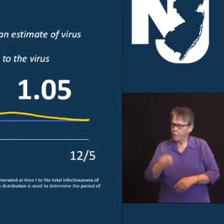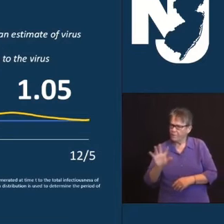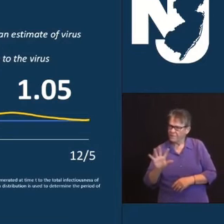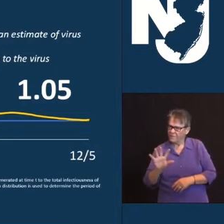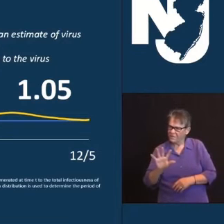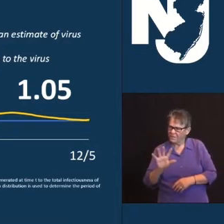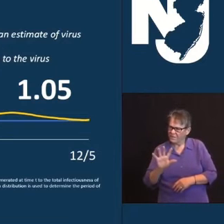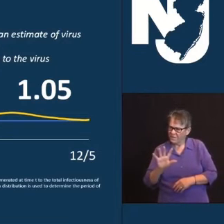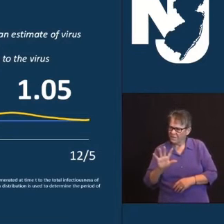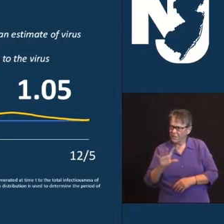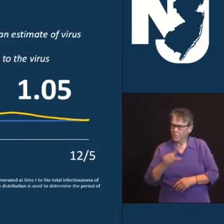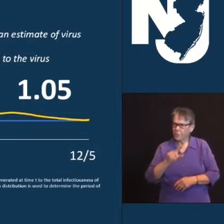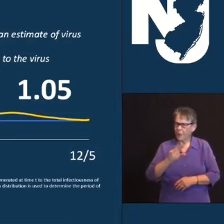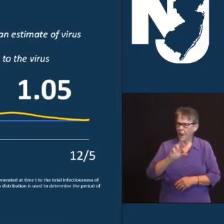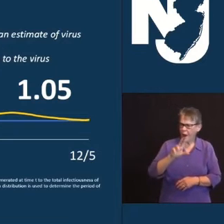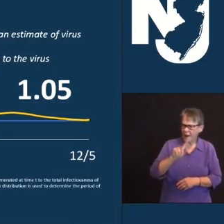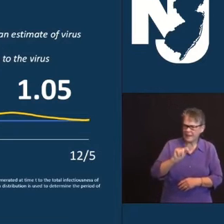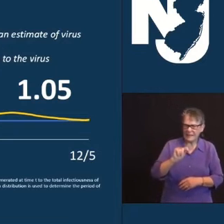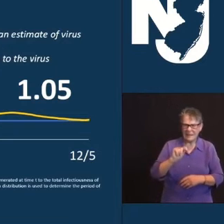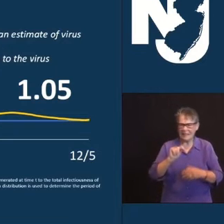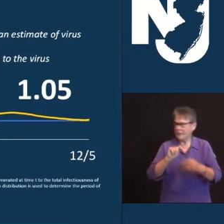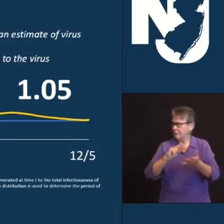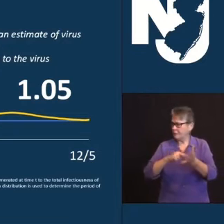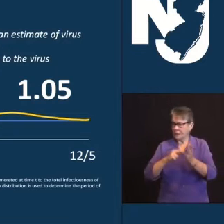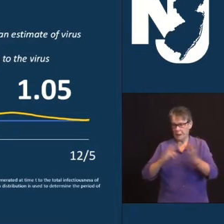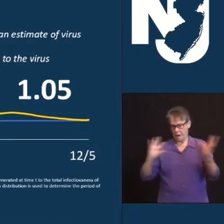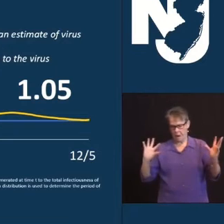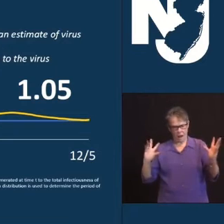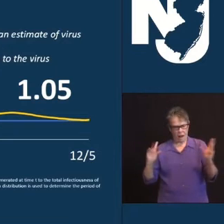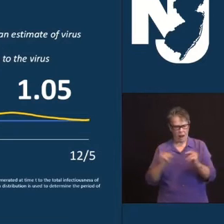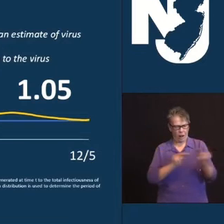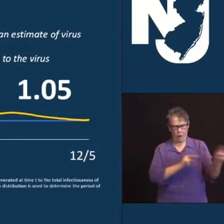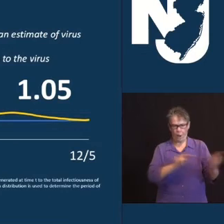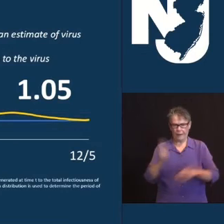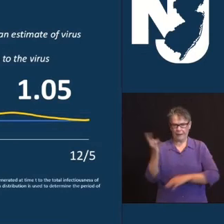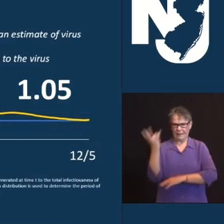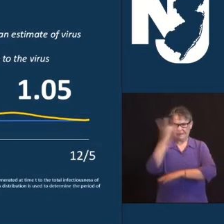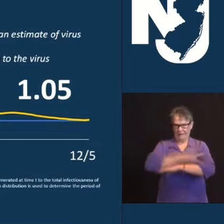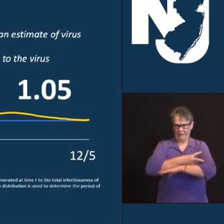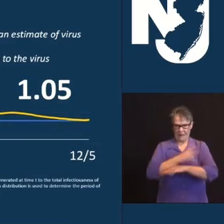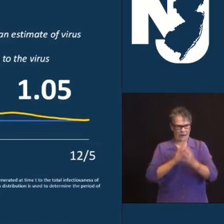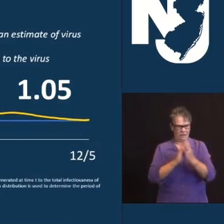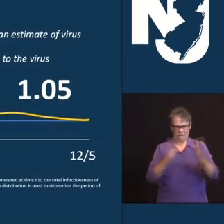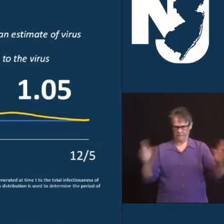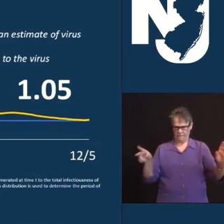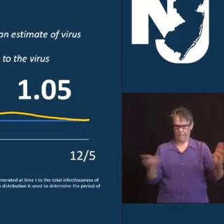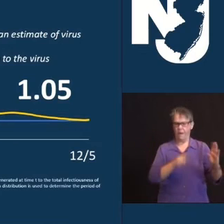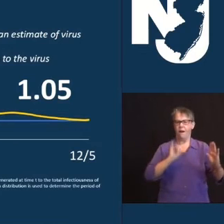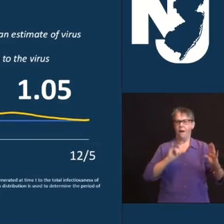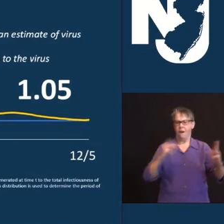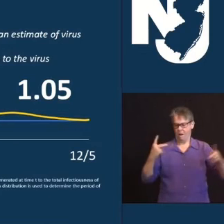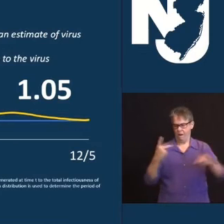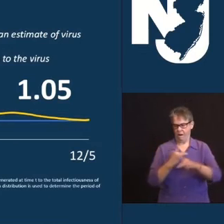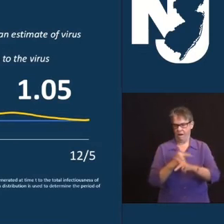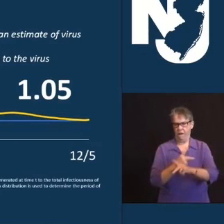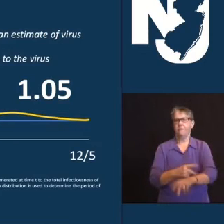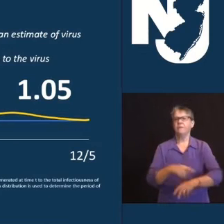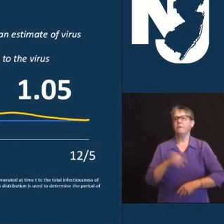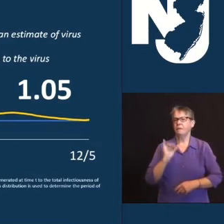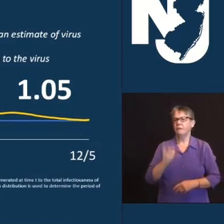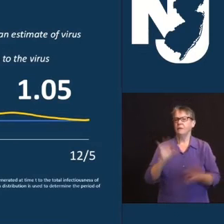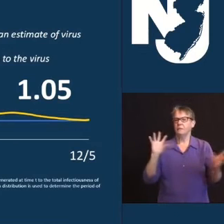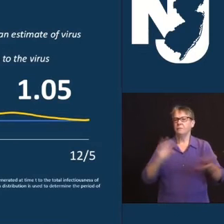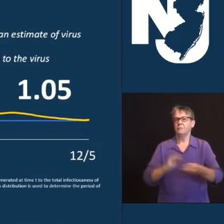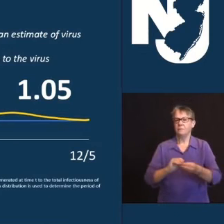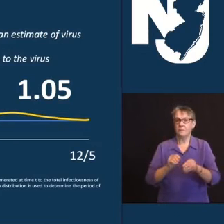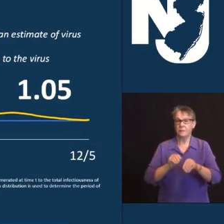is based on a 7-day rolling average, in this case ending on Saturday. So we should expect that the increase in cases we